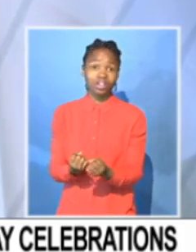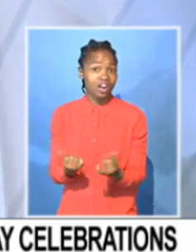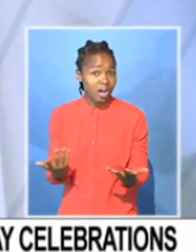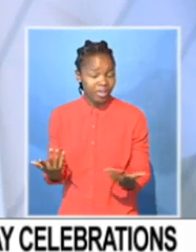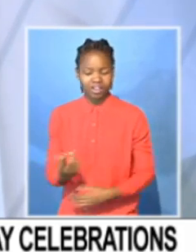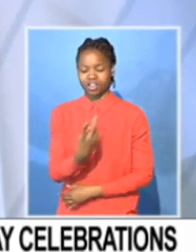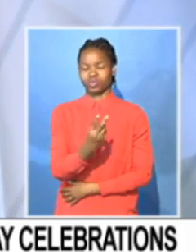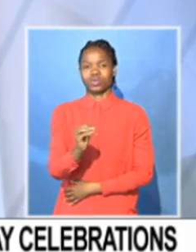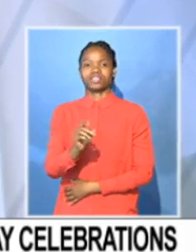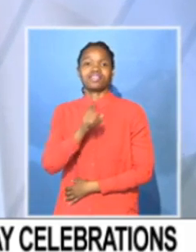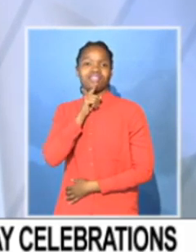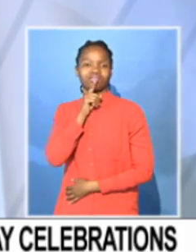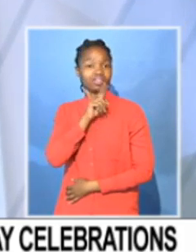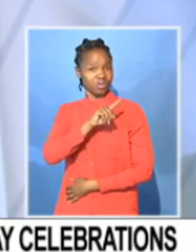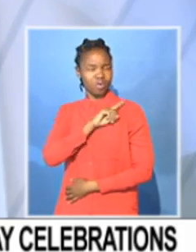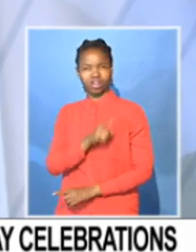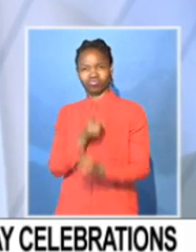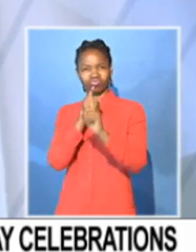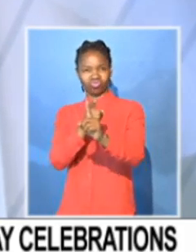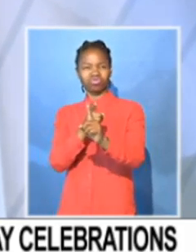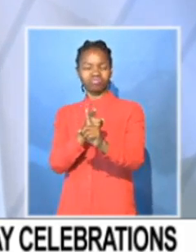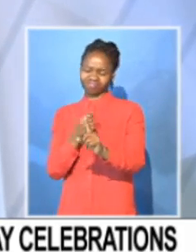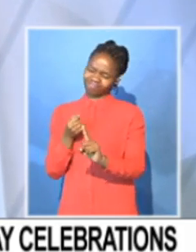justice for women in